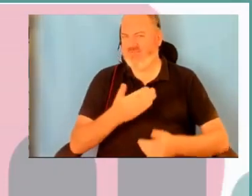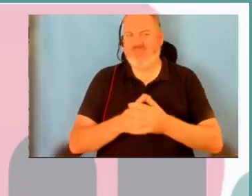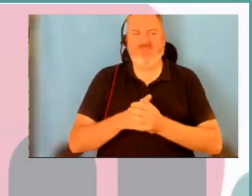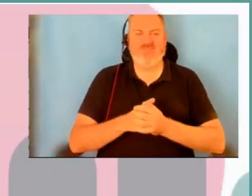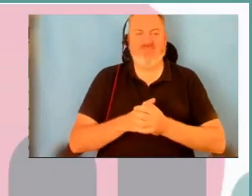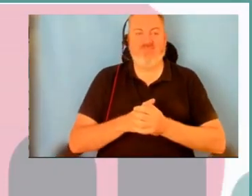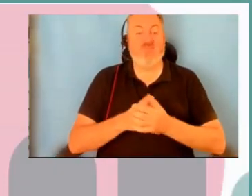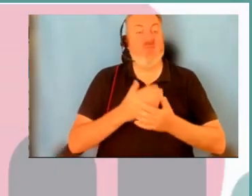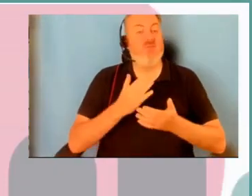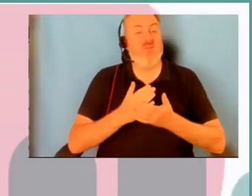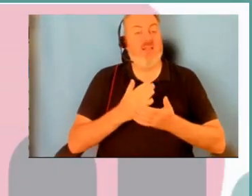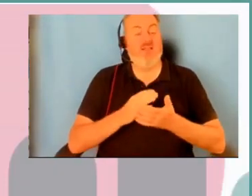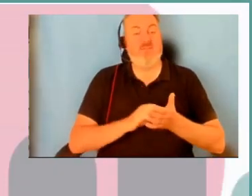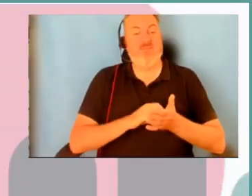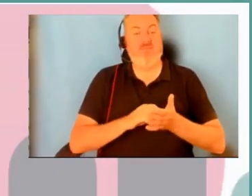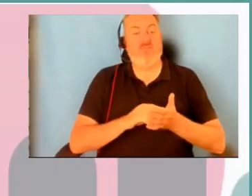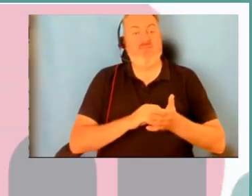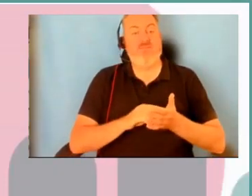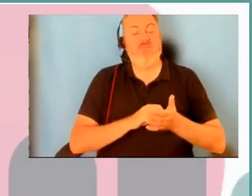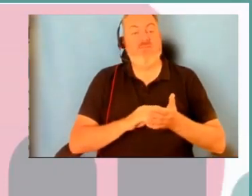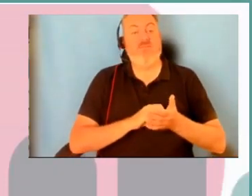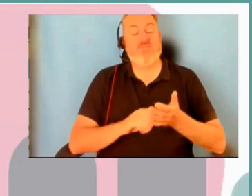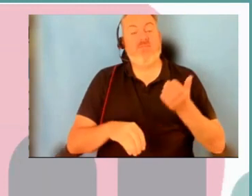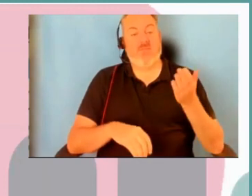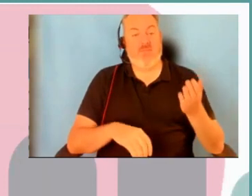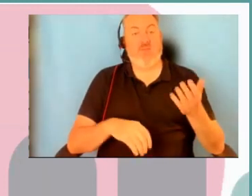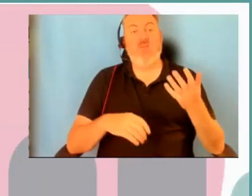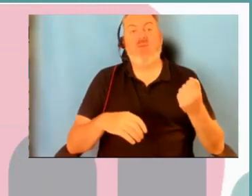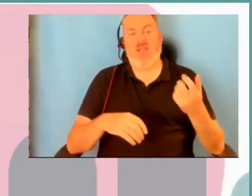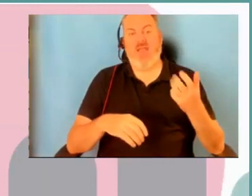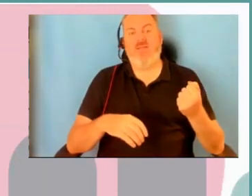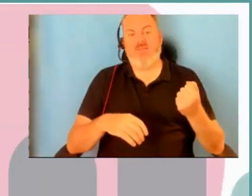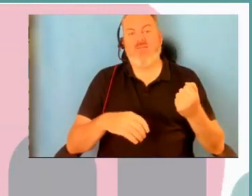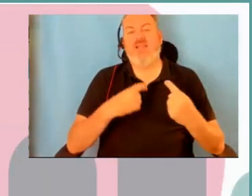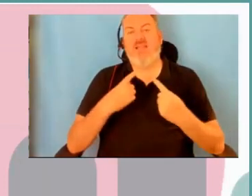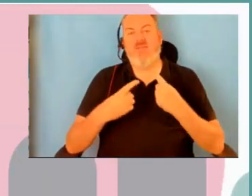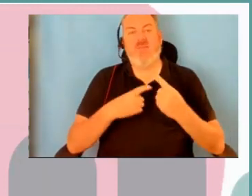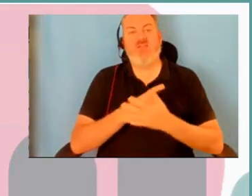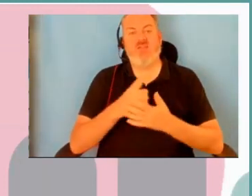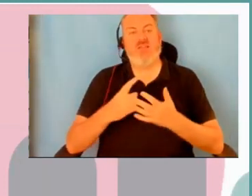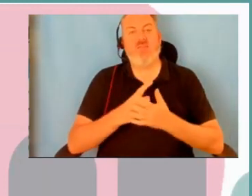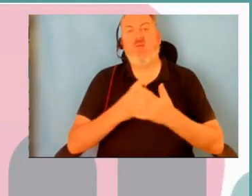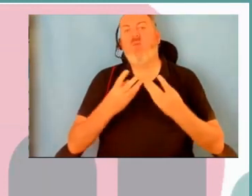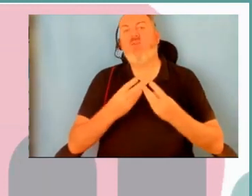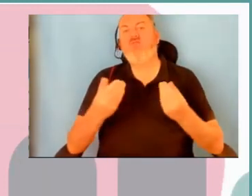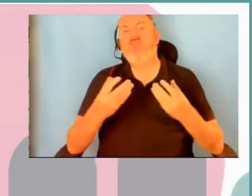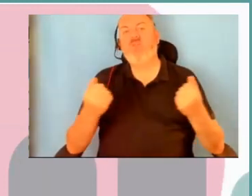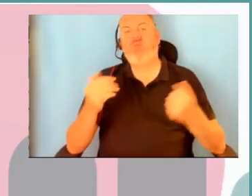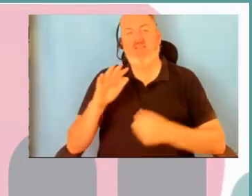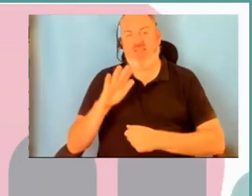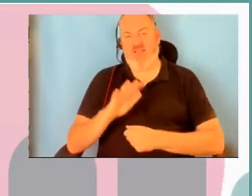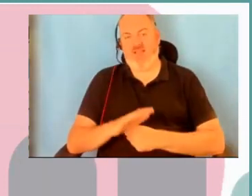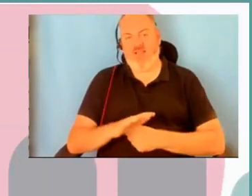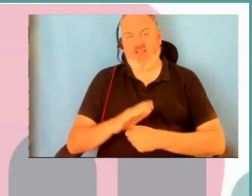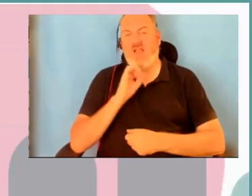So before I chat about some different applications and resources that you can use, I'm just going to explain a bit